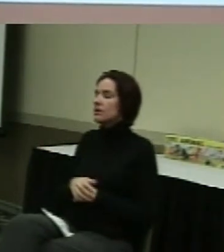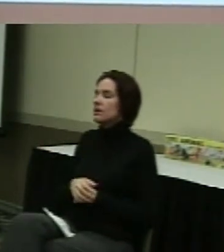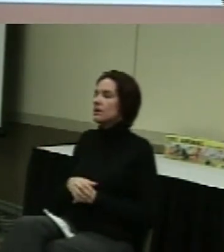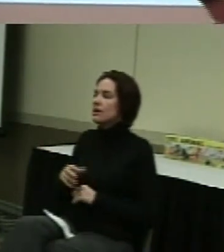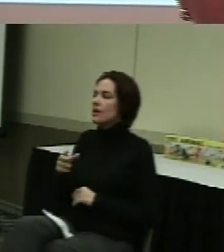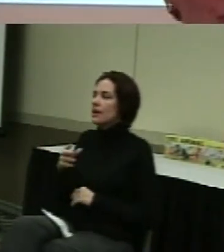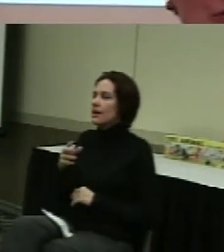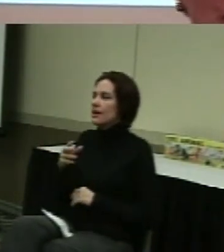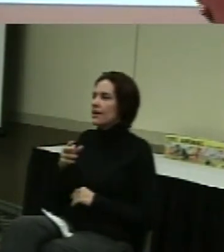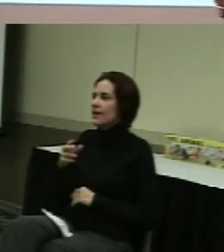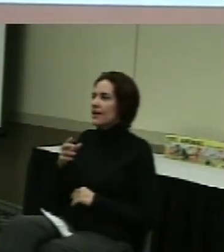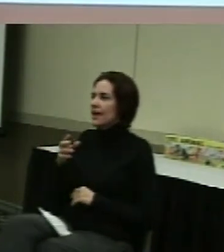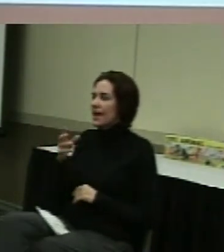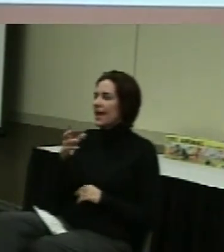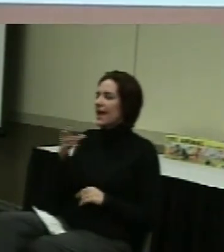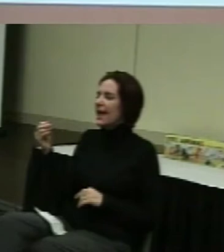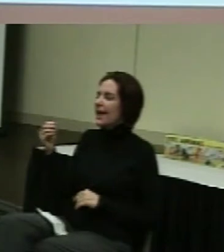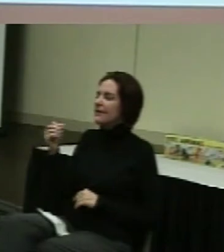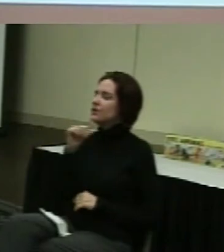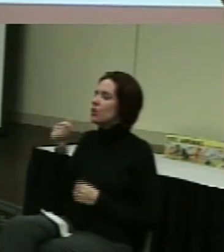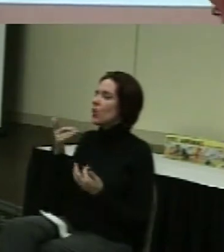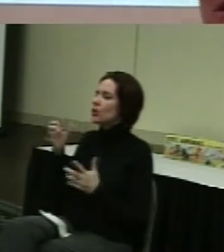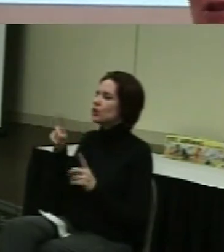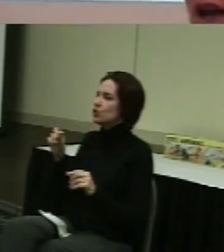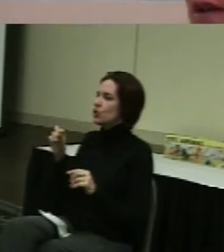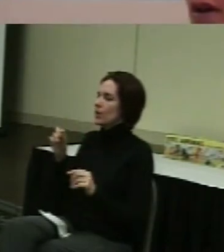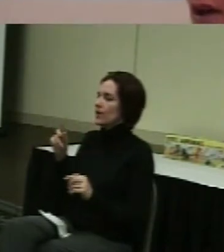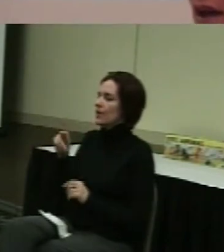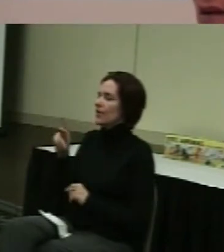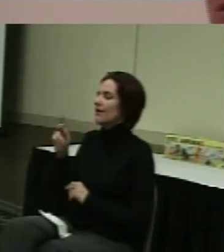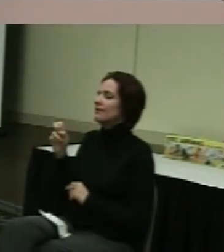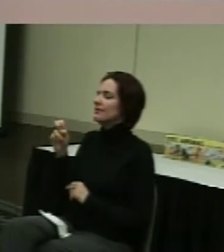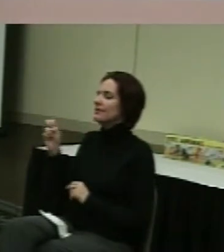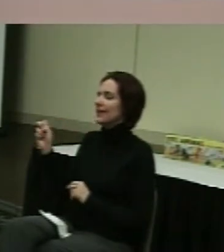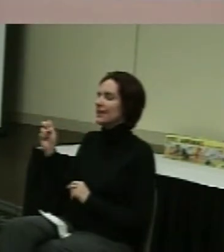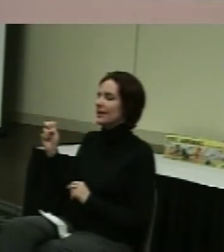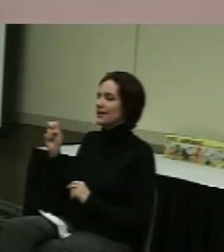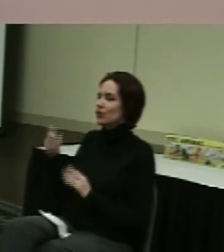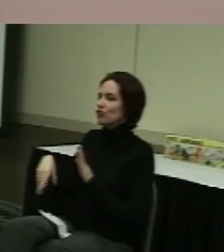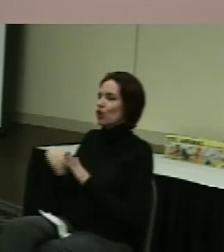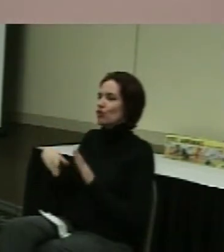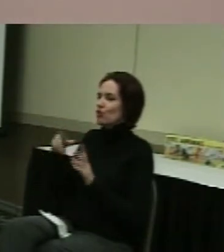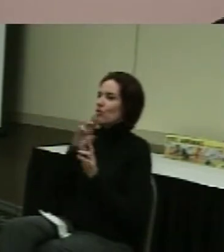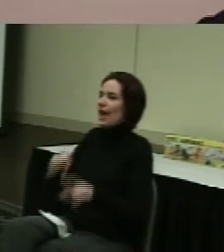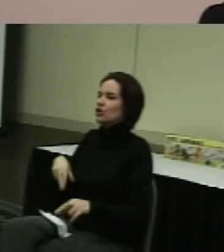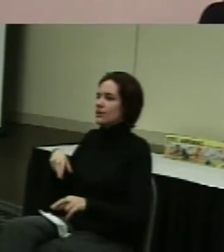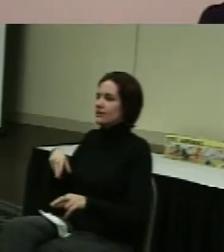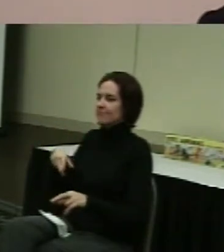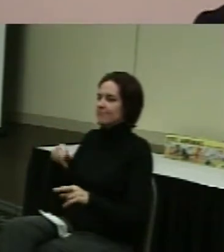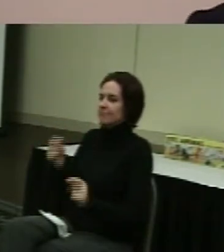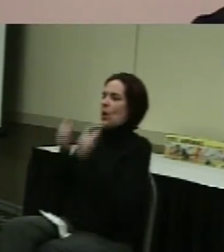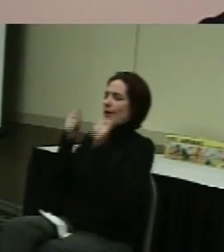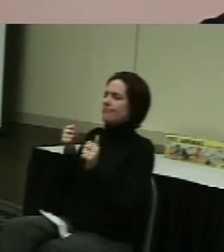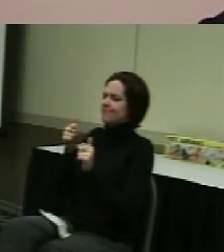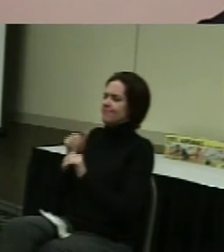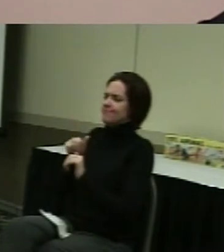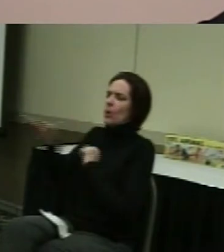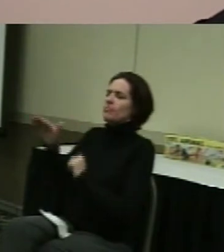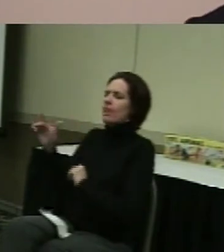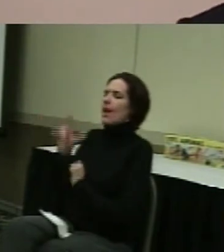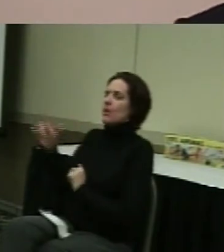you don't kind of do a knee-jerk reaction, send the child to the library or something like that during that time, and to stop